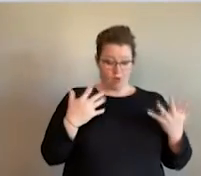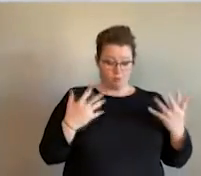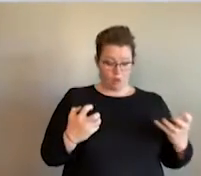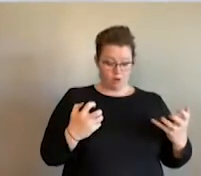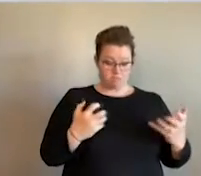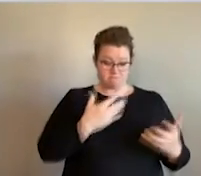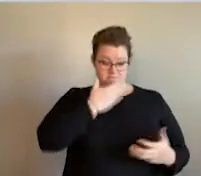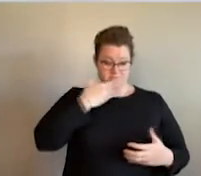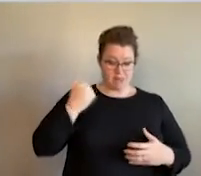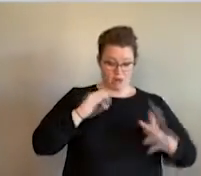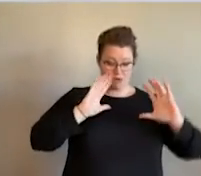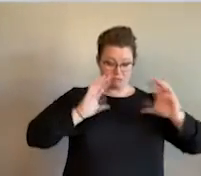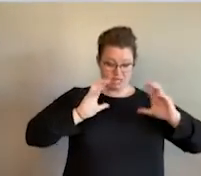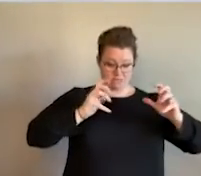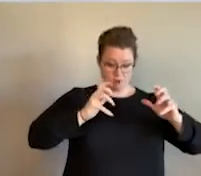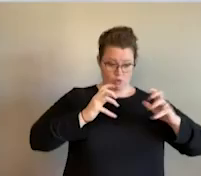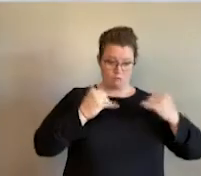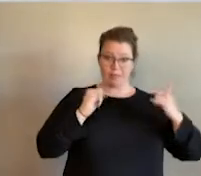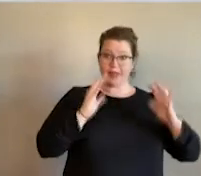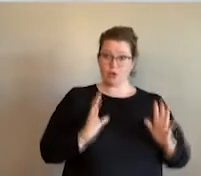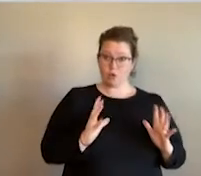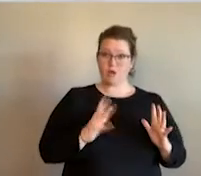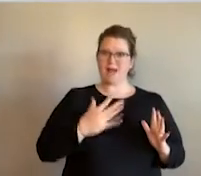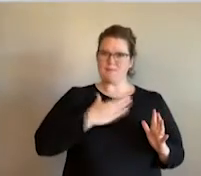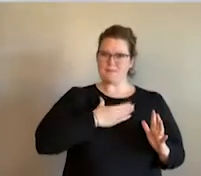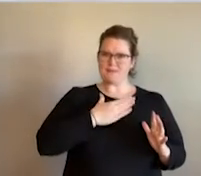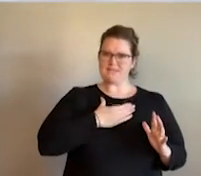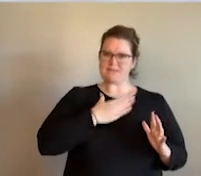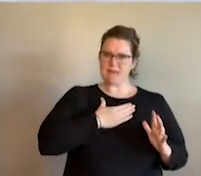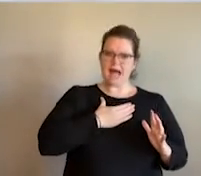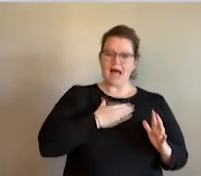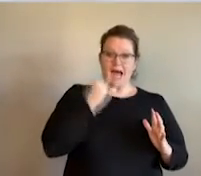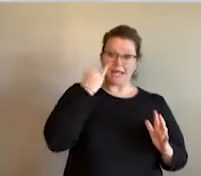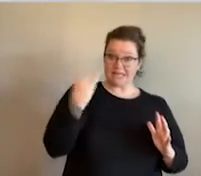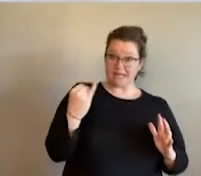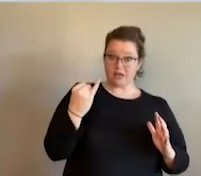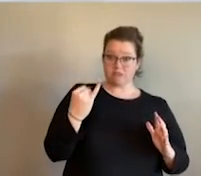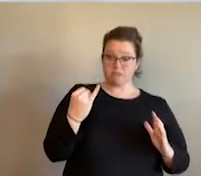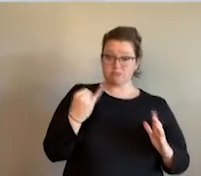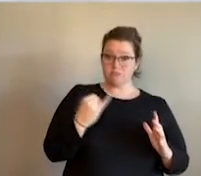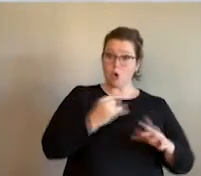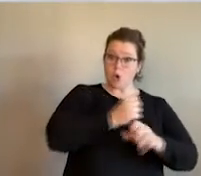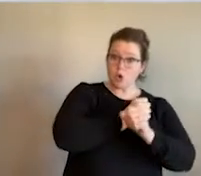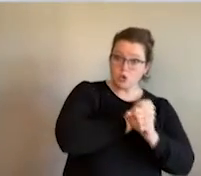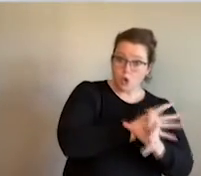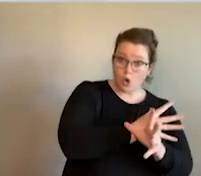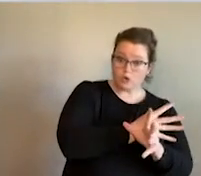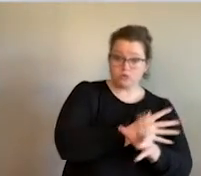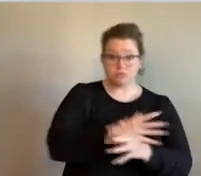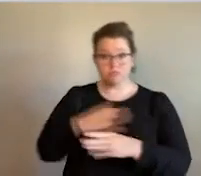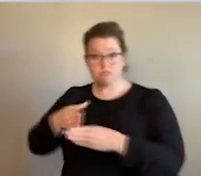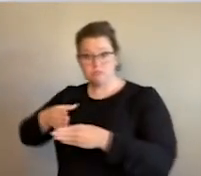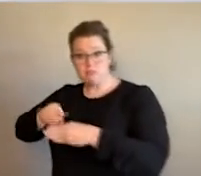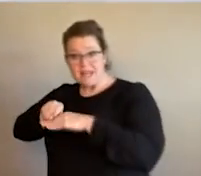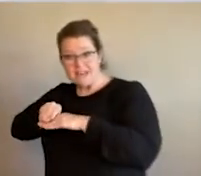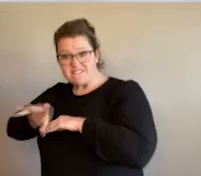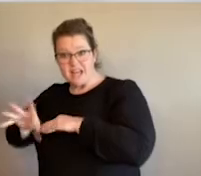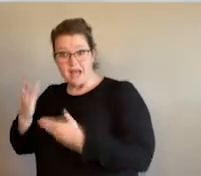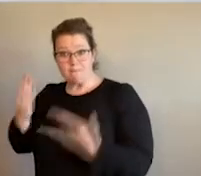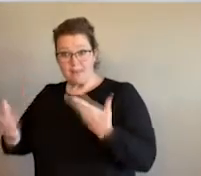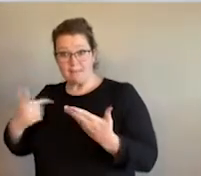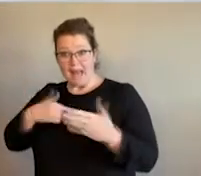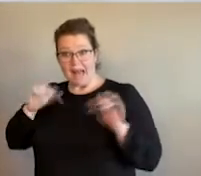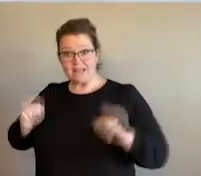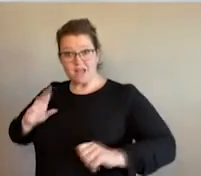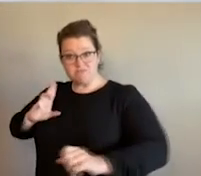my reason, my cause. And what's the effect of that? Well, maybe I'll be able to join the basketball team. And